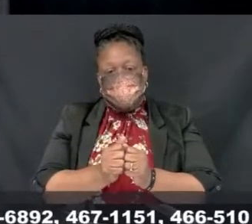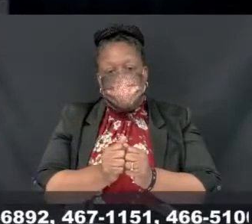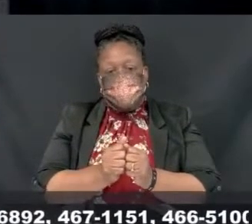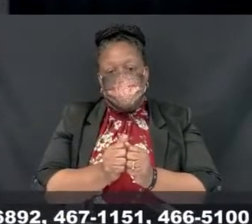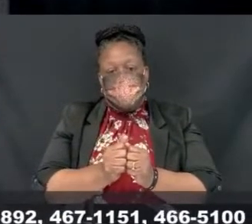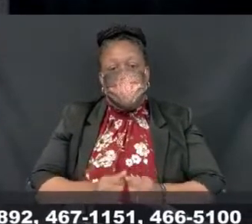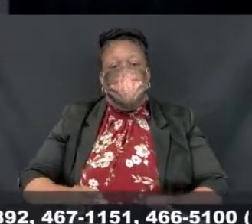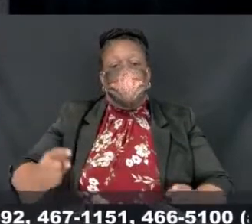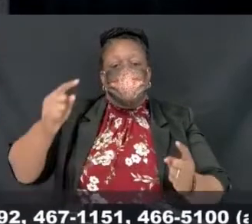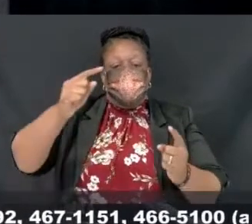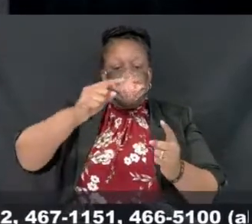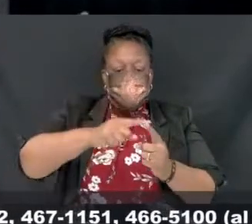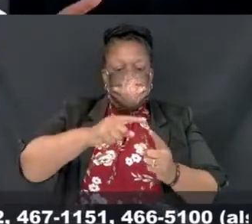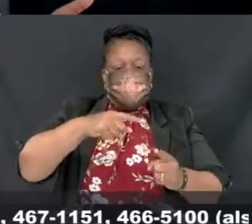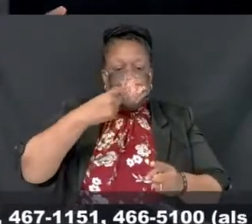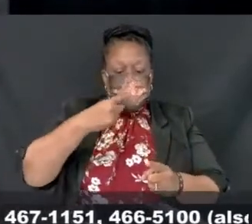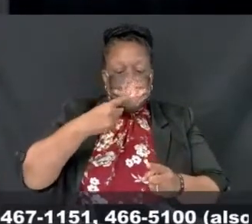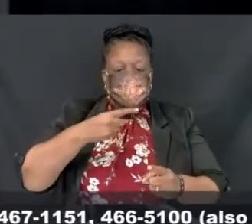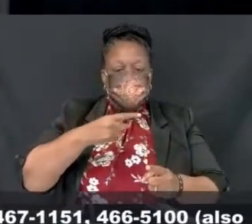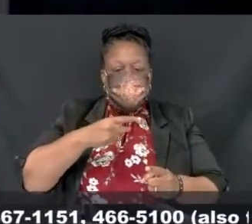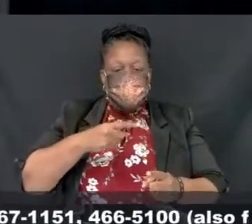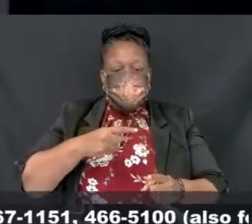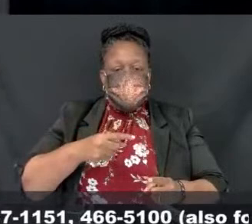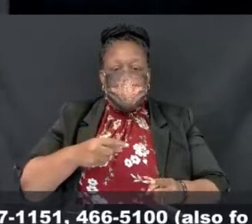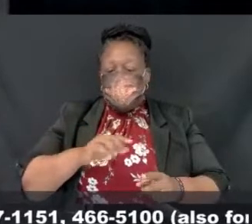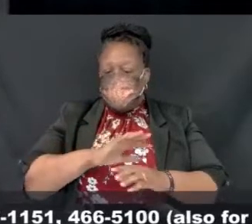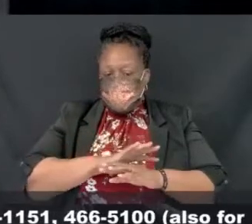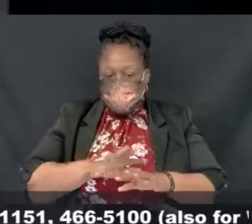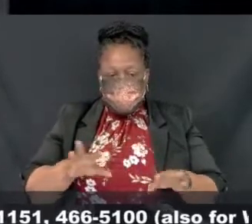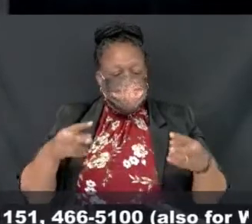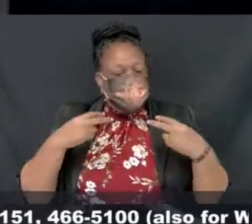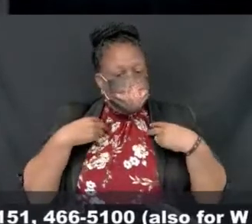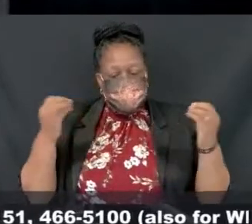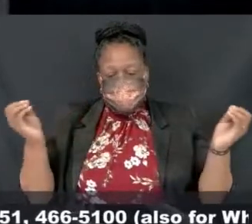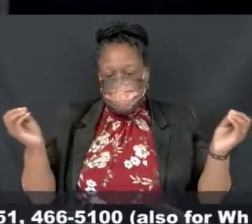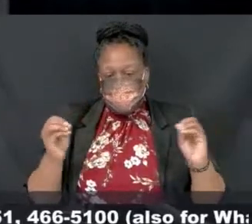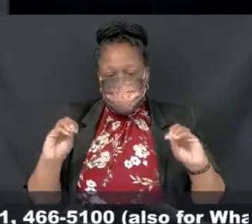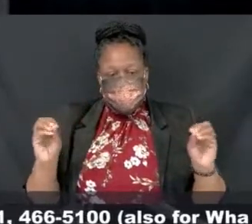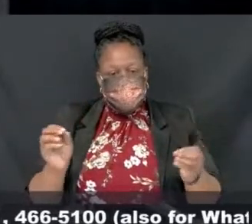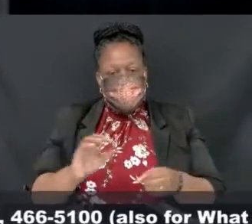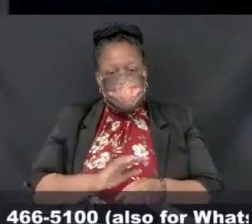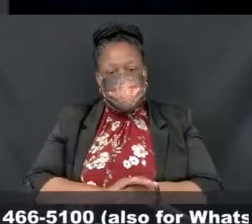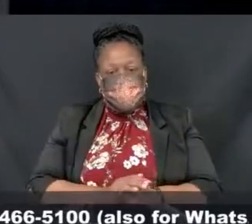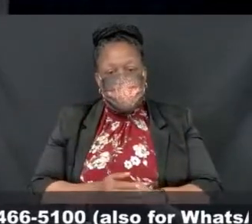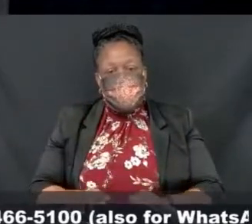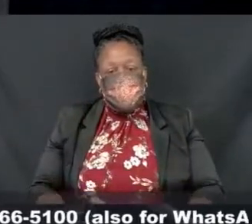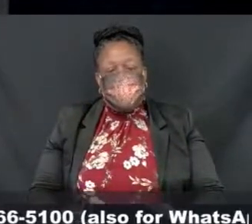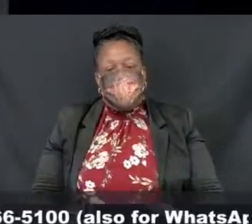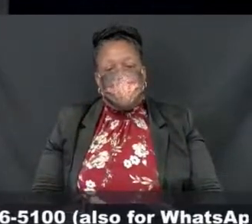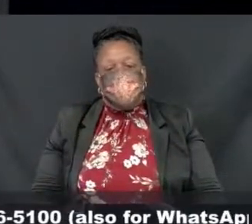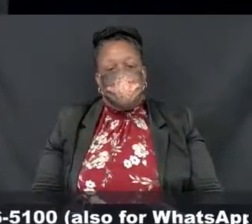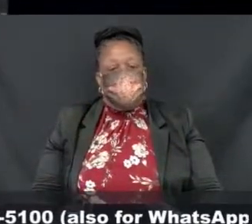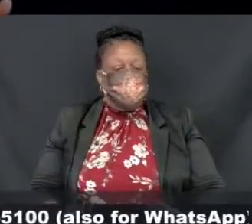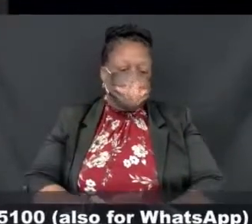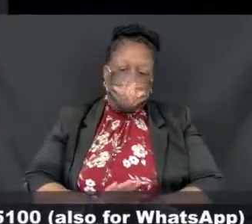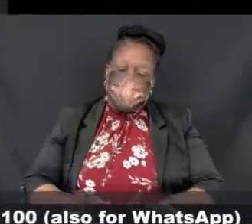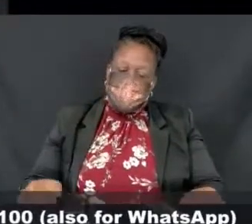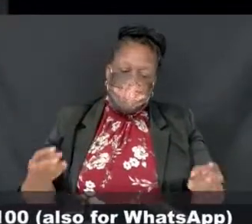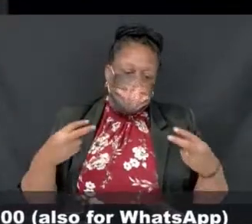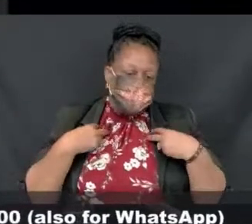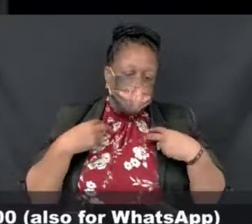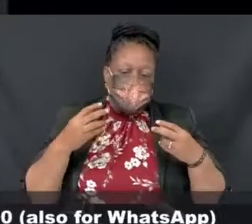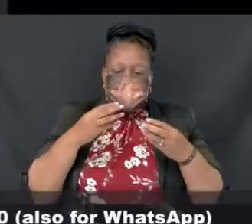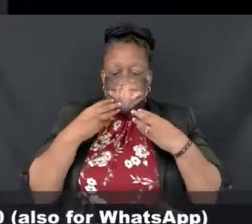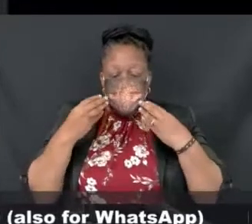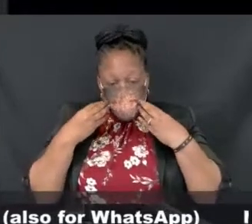all clear from Dr. Laws that we are no longer, and Dr. Wilkinson, listen, we no longer have to wear masks, we no longer